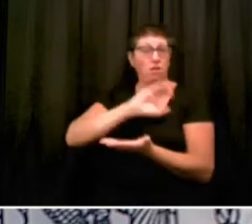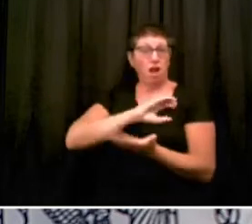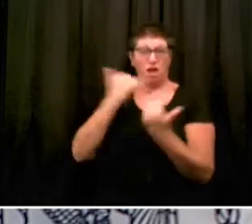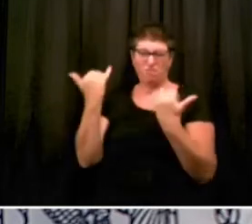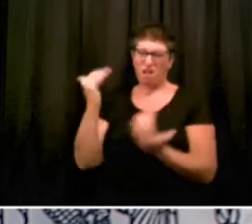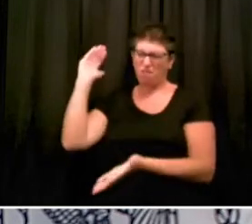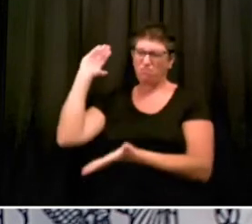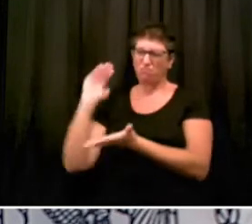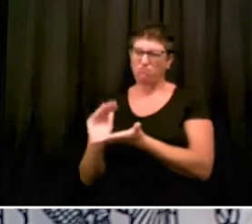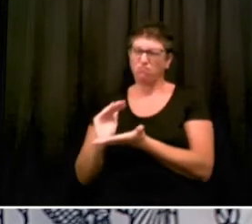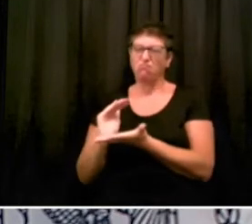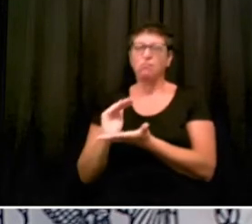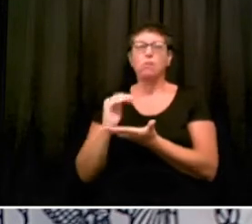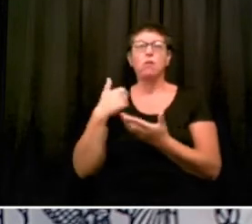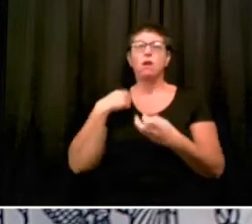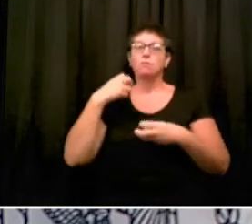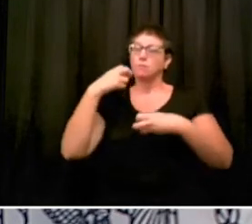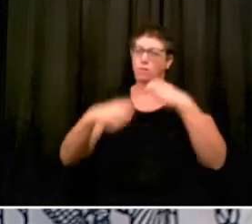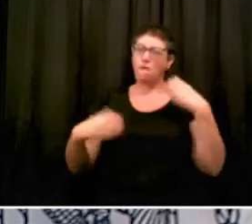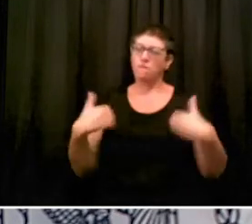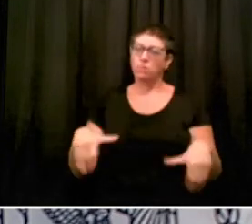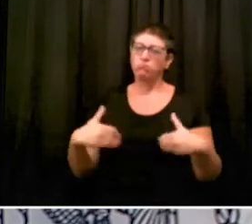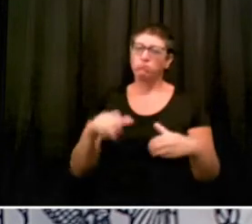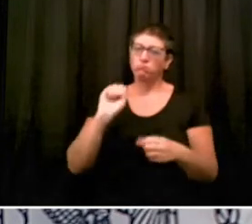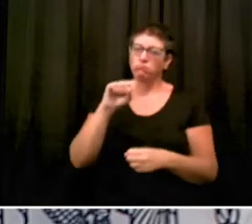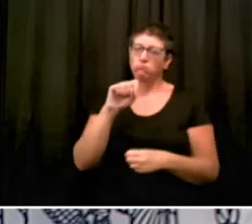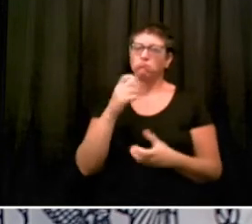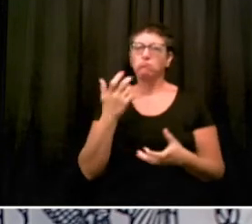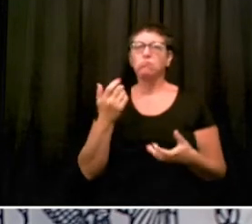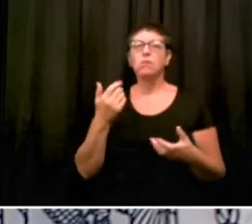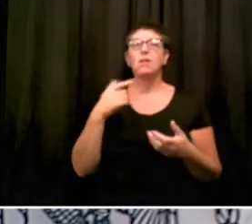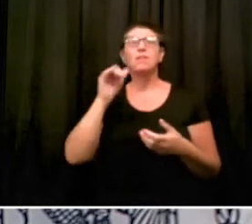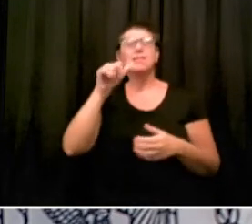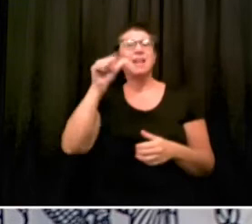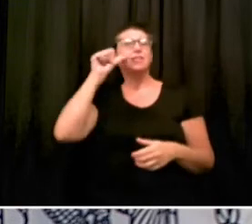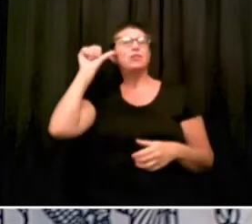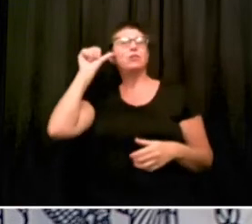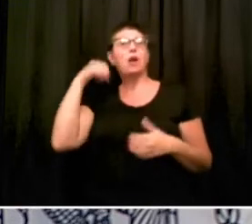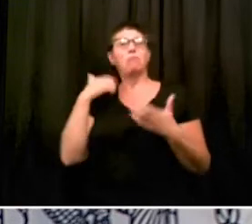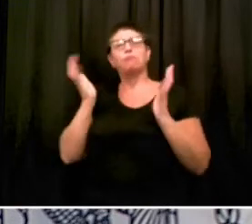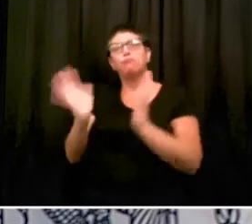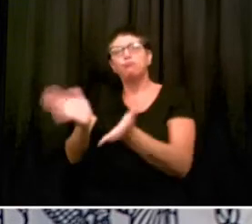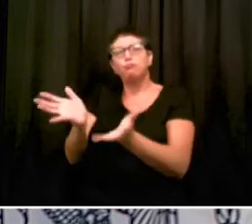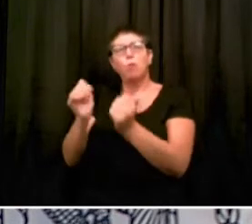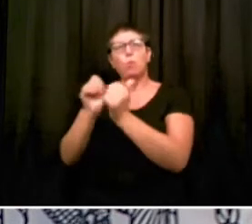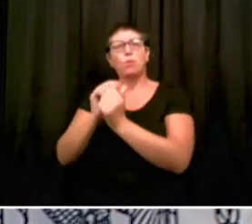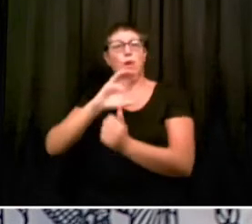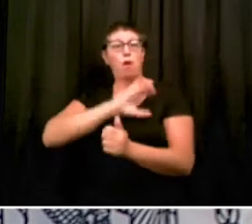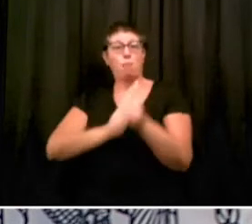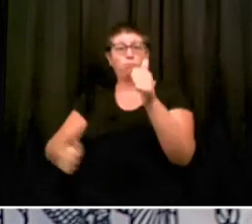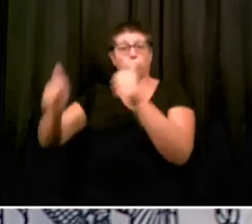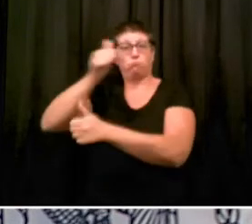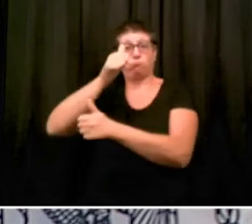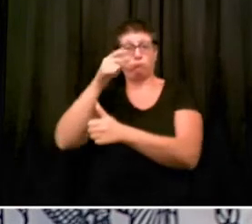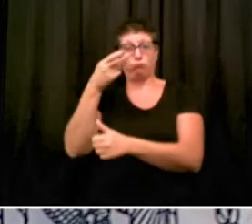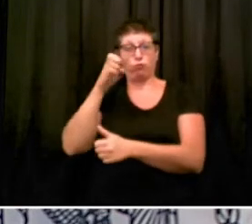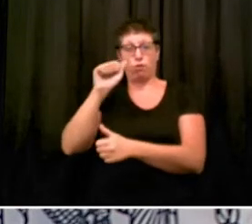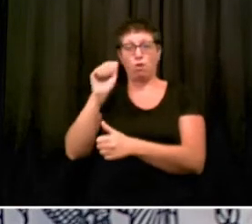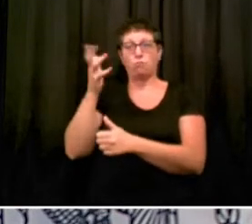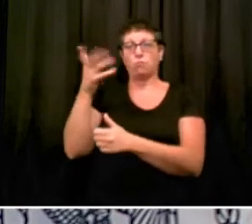to the commissioner yesterday about officers who four officers went into a burning building a week or two ago in